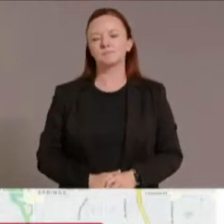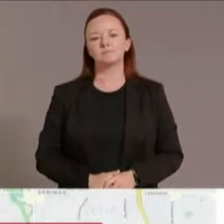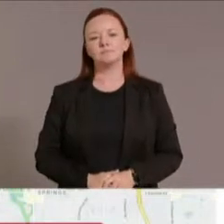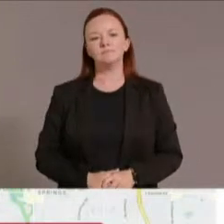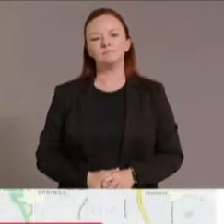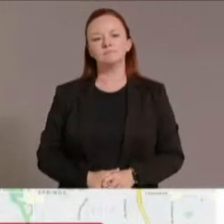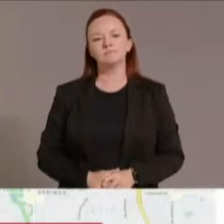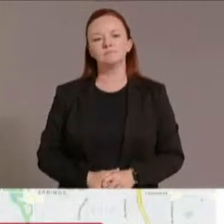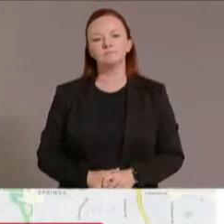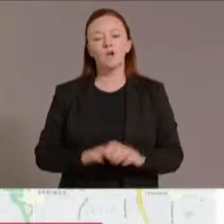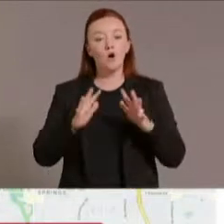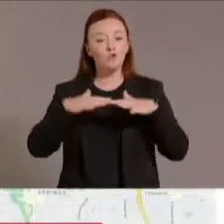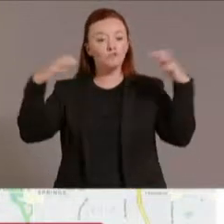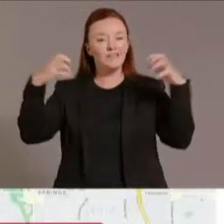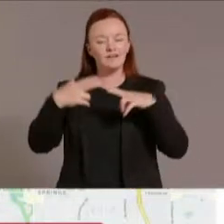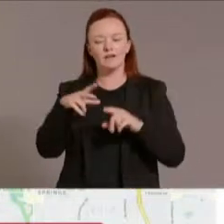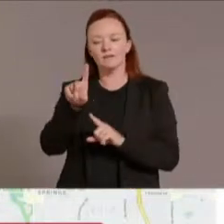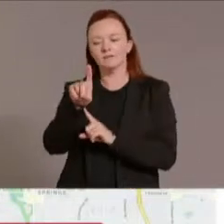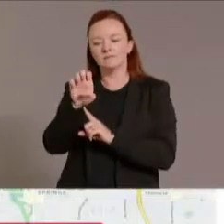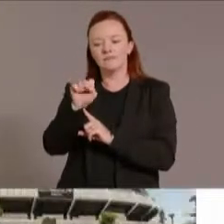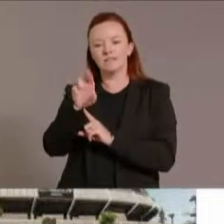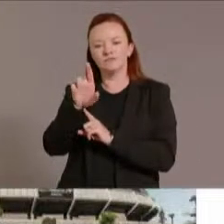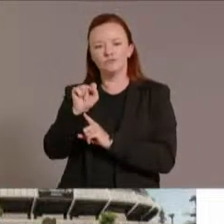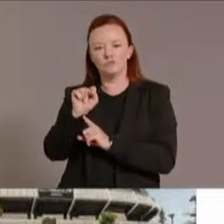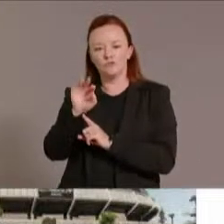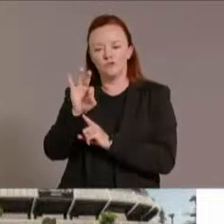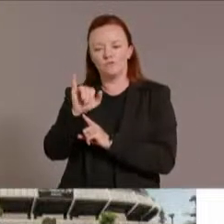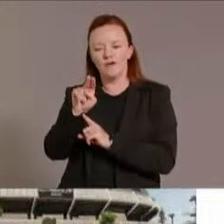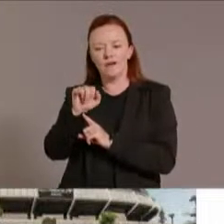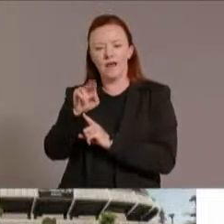Desert Financial Arena opened on